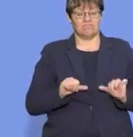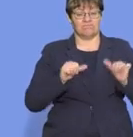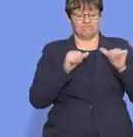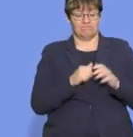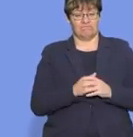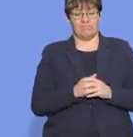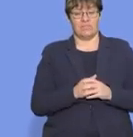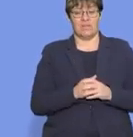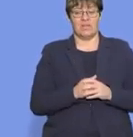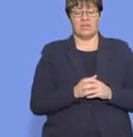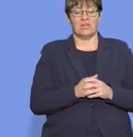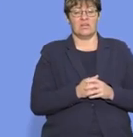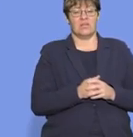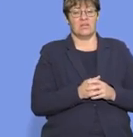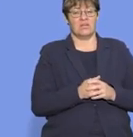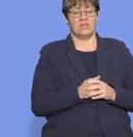Then,